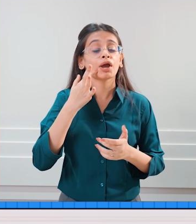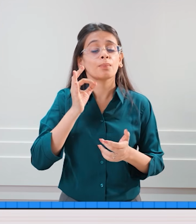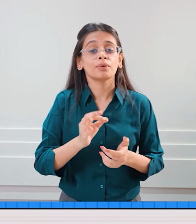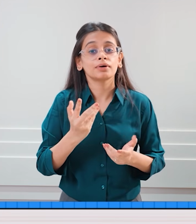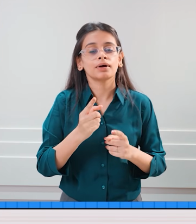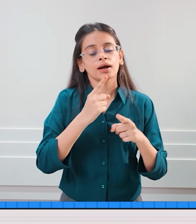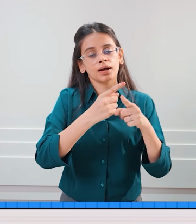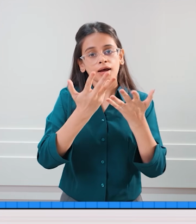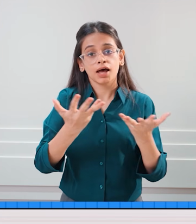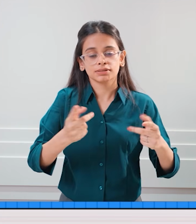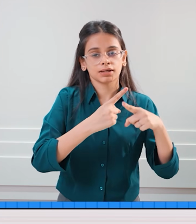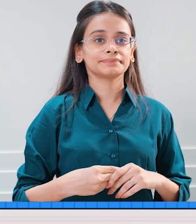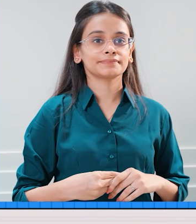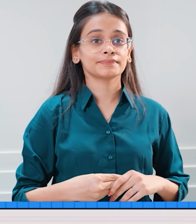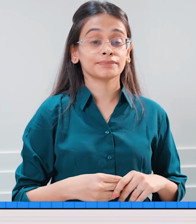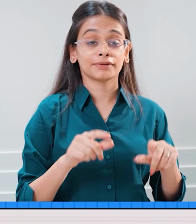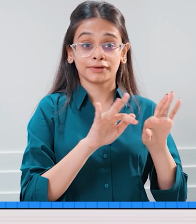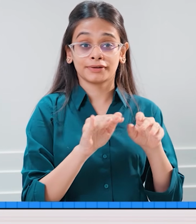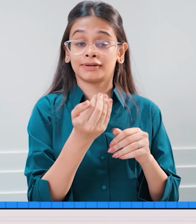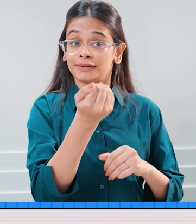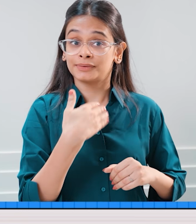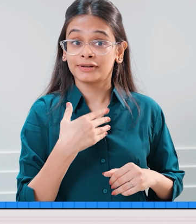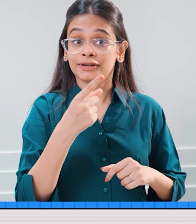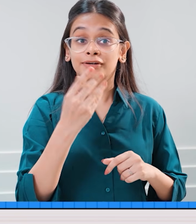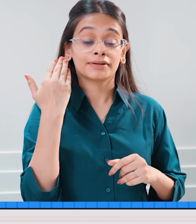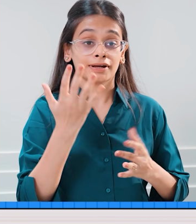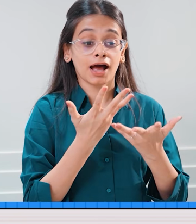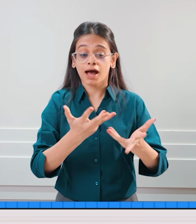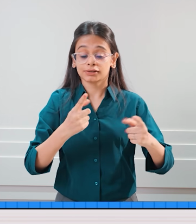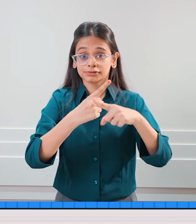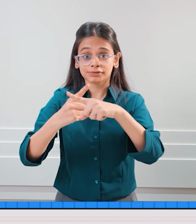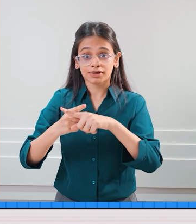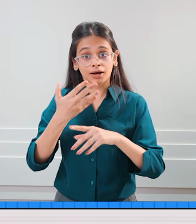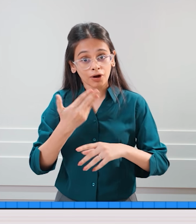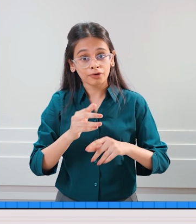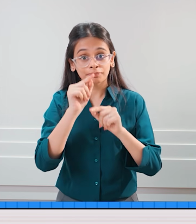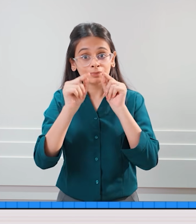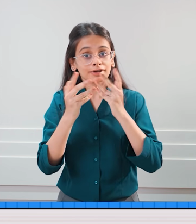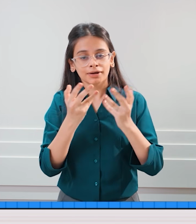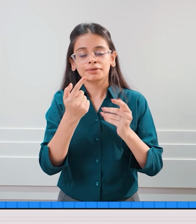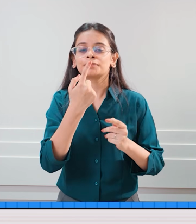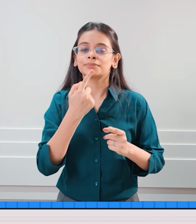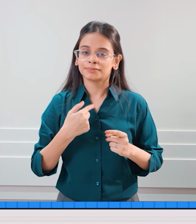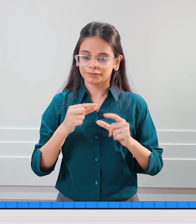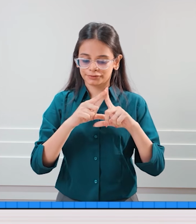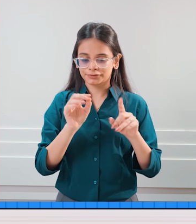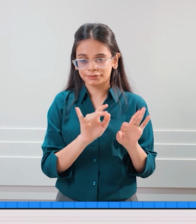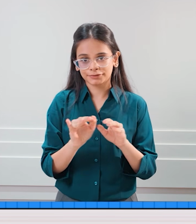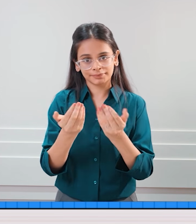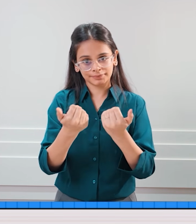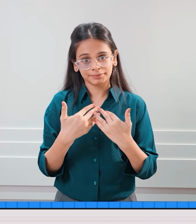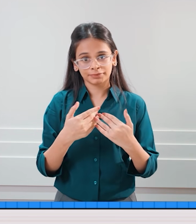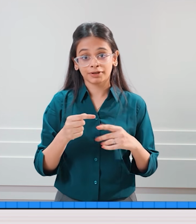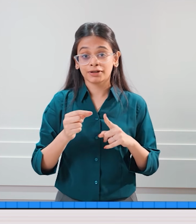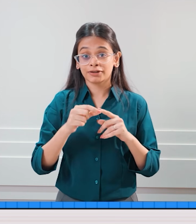allocation and rebalancing periodically. Do comment below and let me know on how you asset allocated for yourself. I hope you like the personal